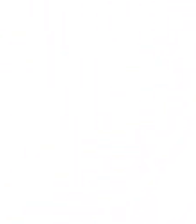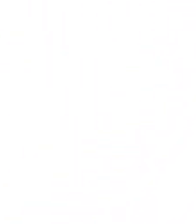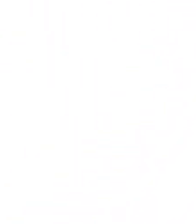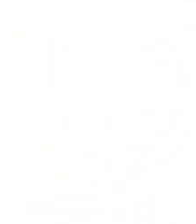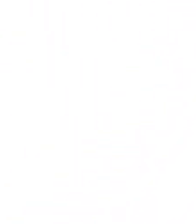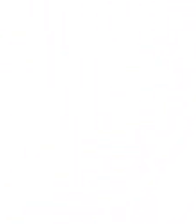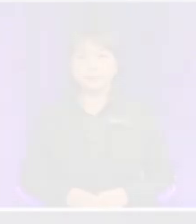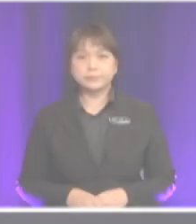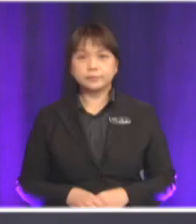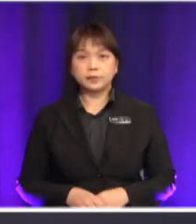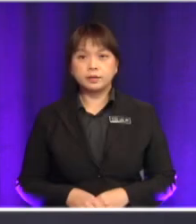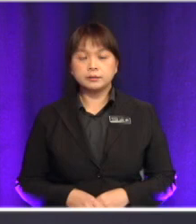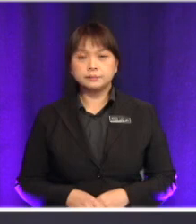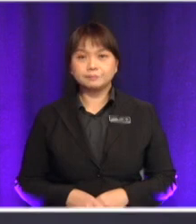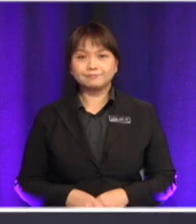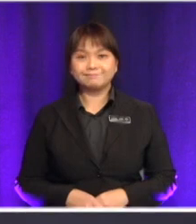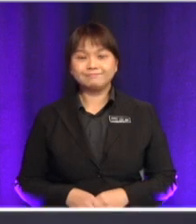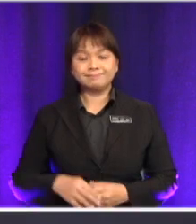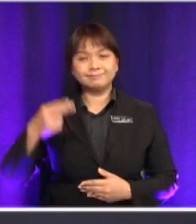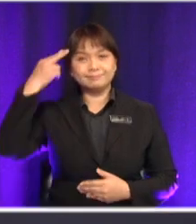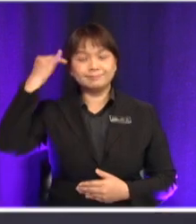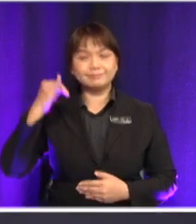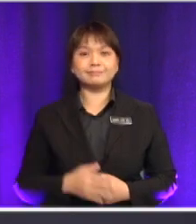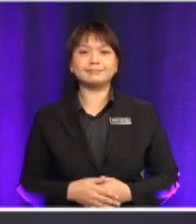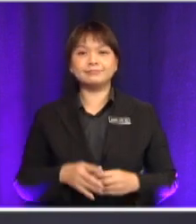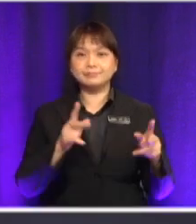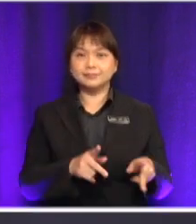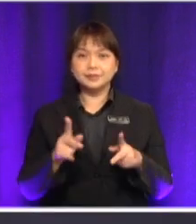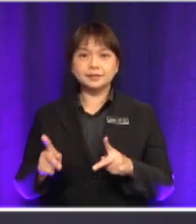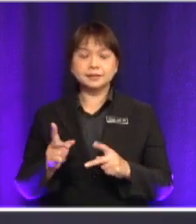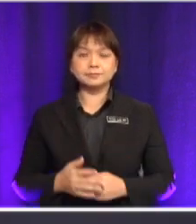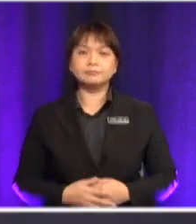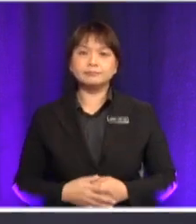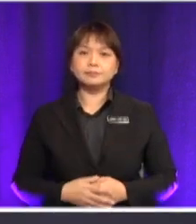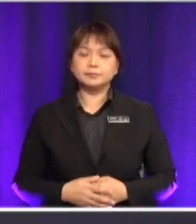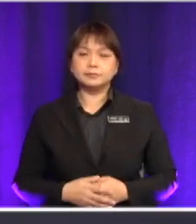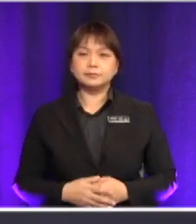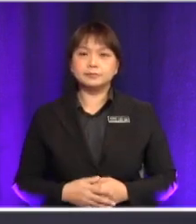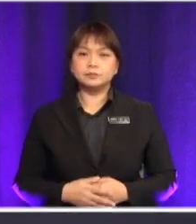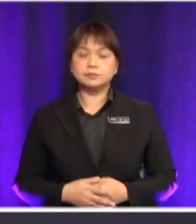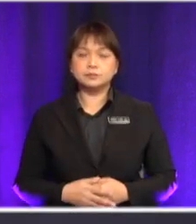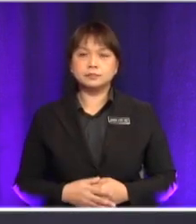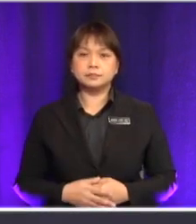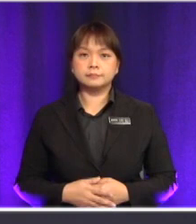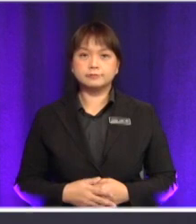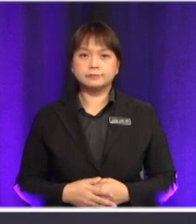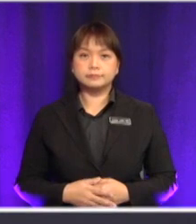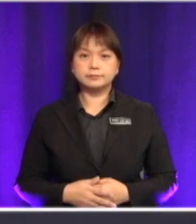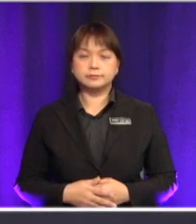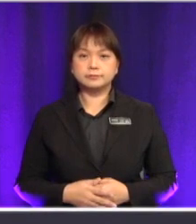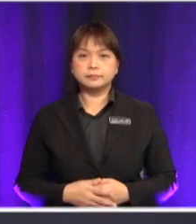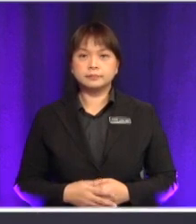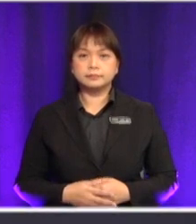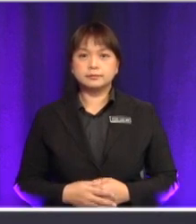EduwebTV KPM. Hello pupils, welcome back to class. Today's class is about Bahasa Inggeris, and